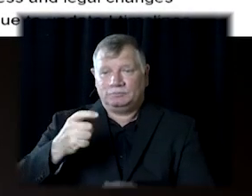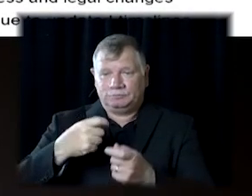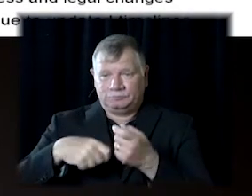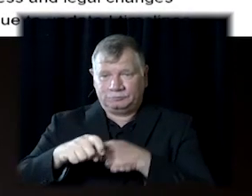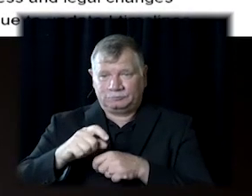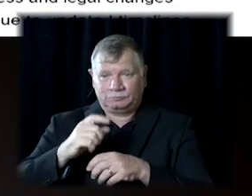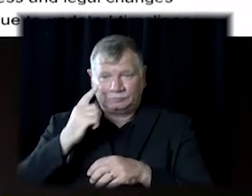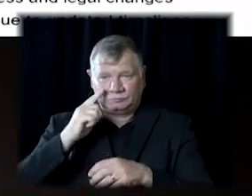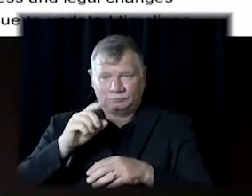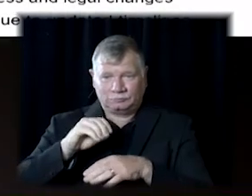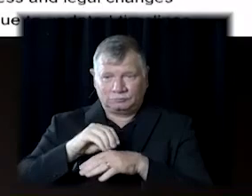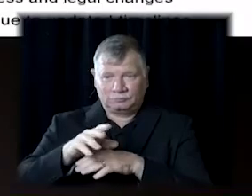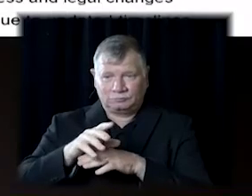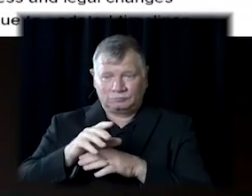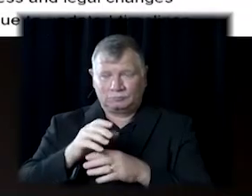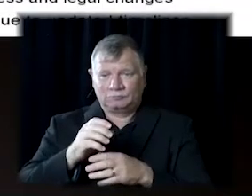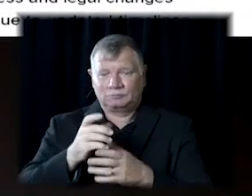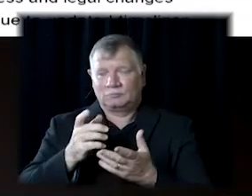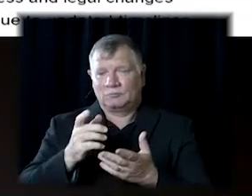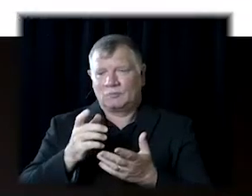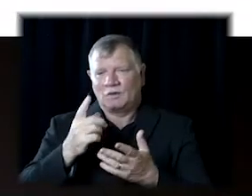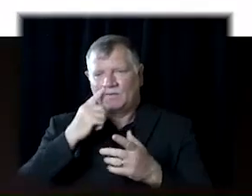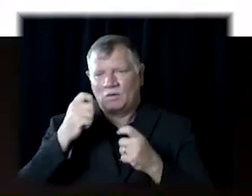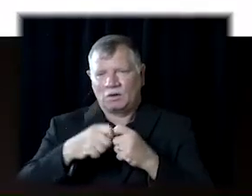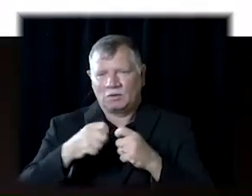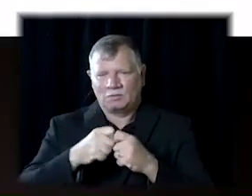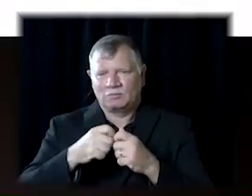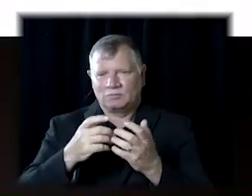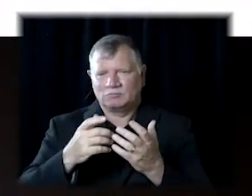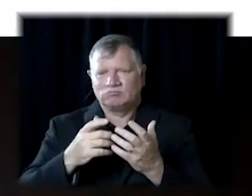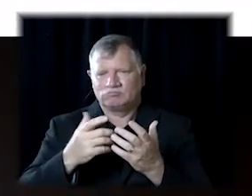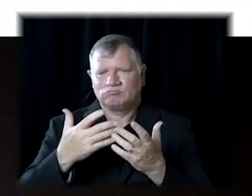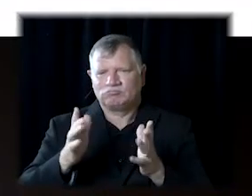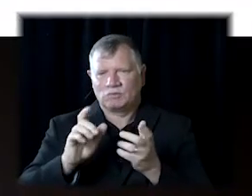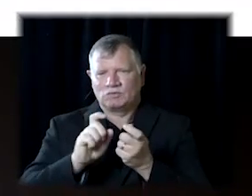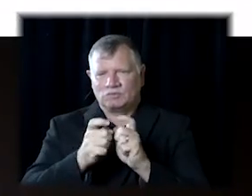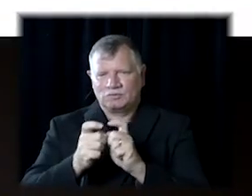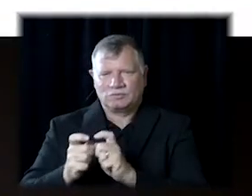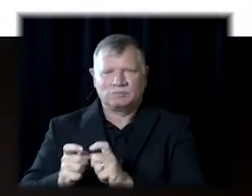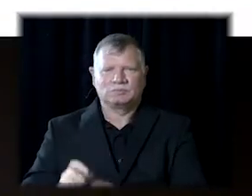energy reform impact has been updated accordingly.